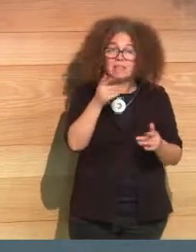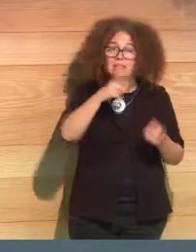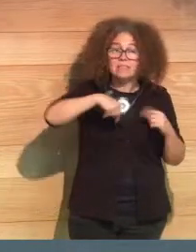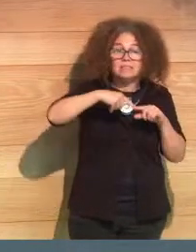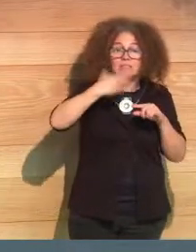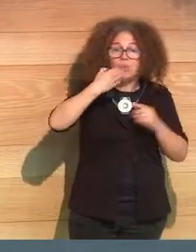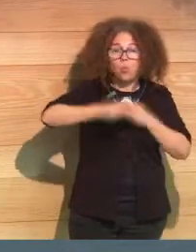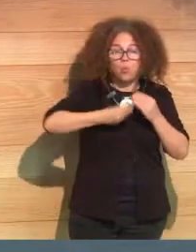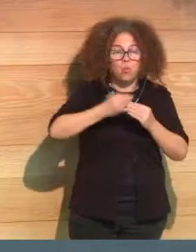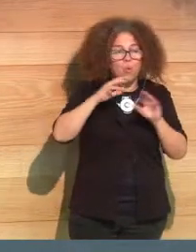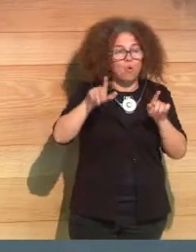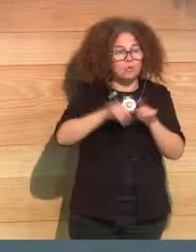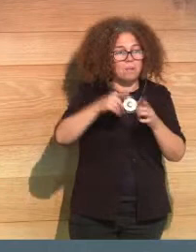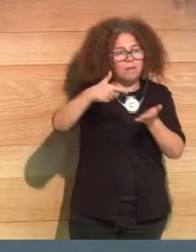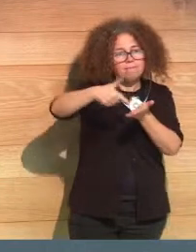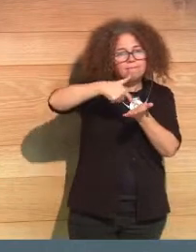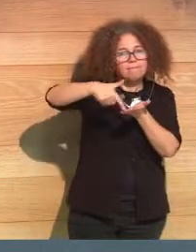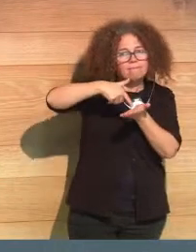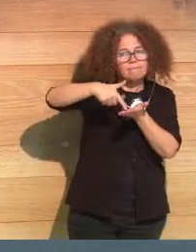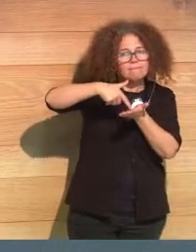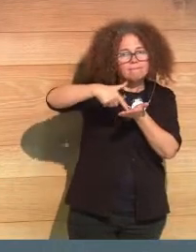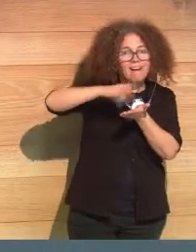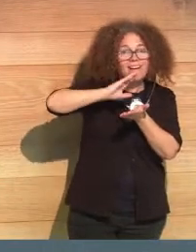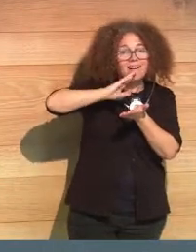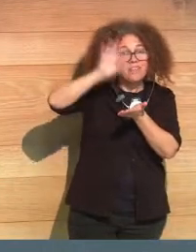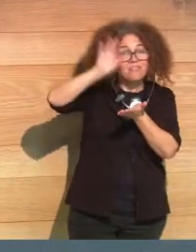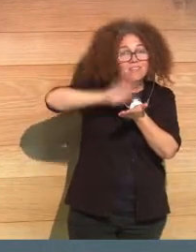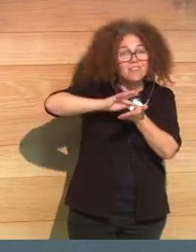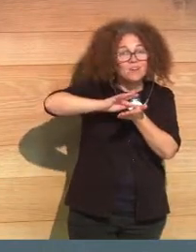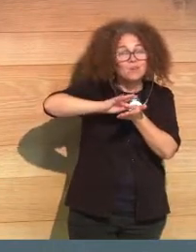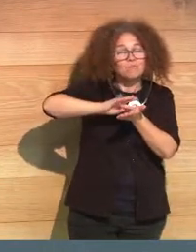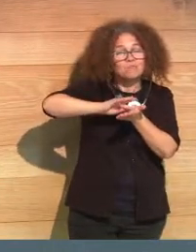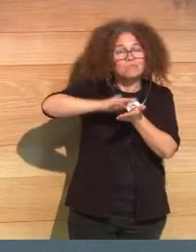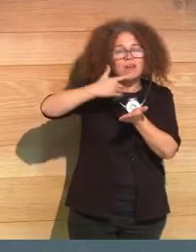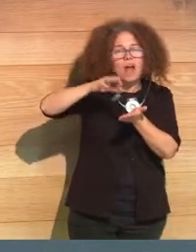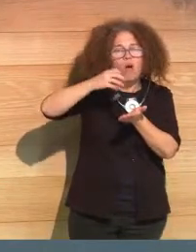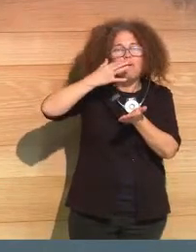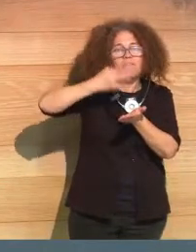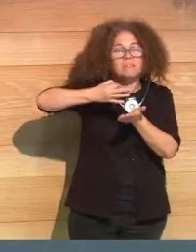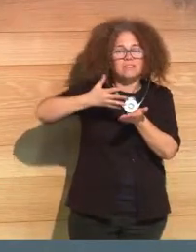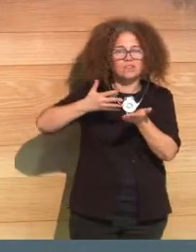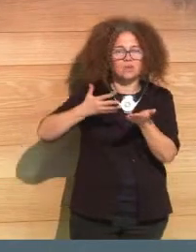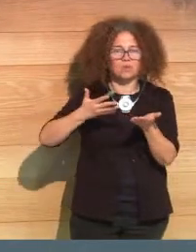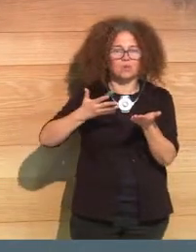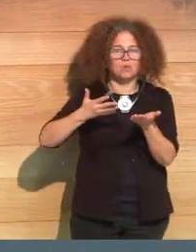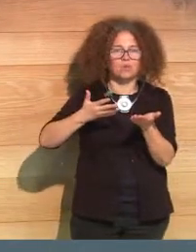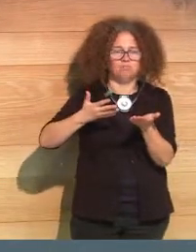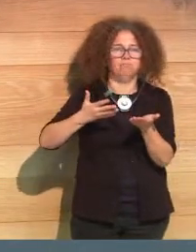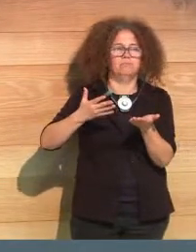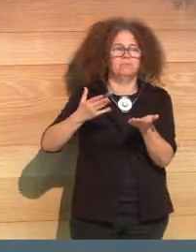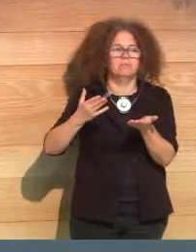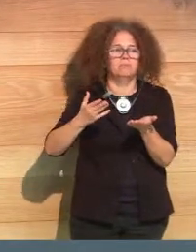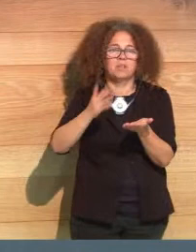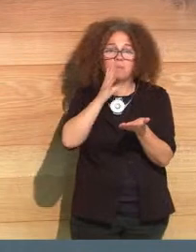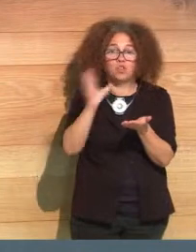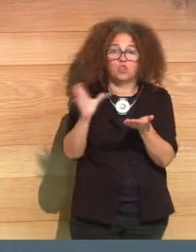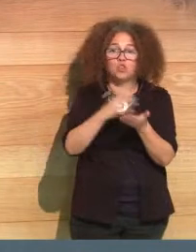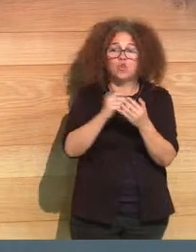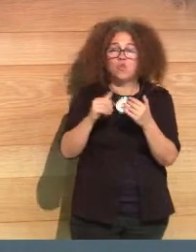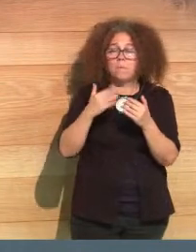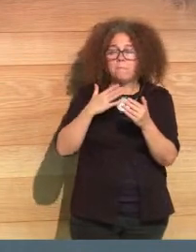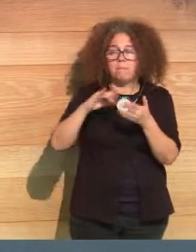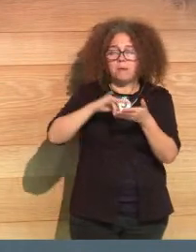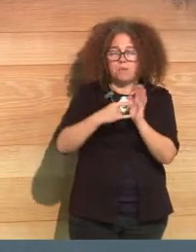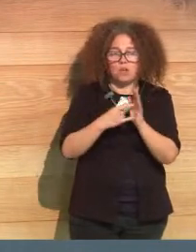me to create a landscape, like a physical drawing, which for every project I start, it starts with a sketch